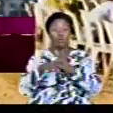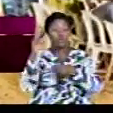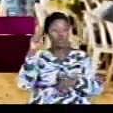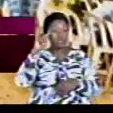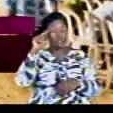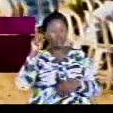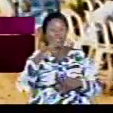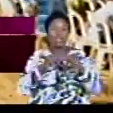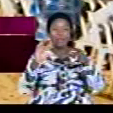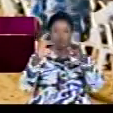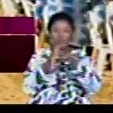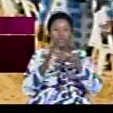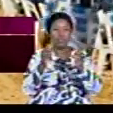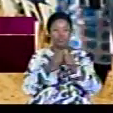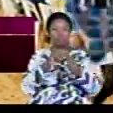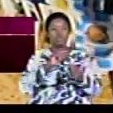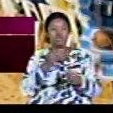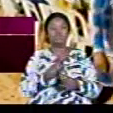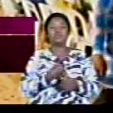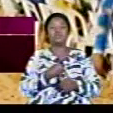www.dclm.org/connect with Christ.